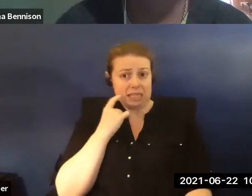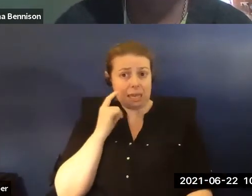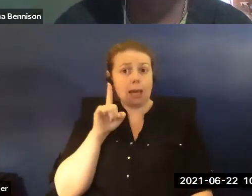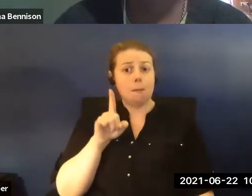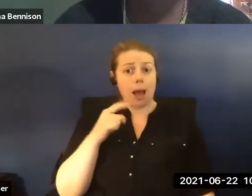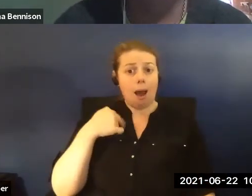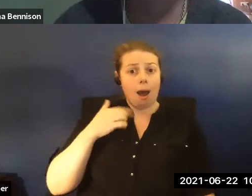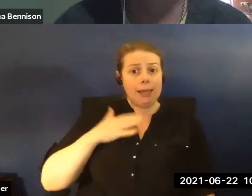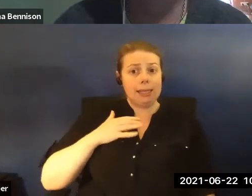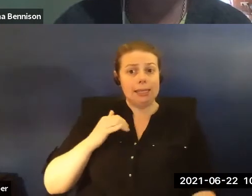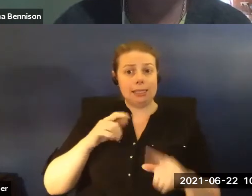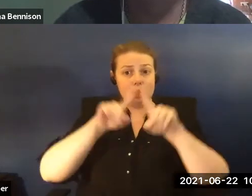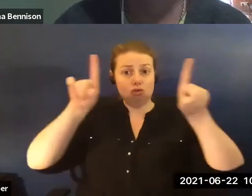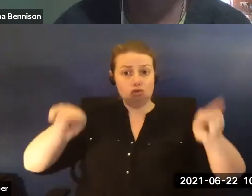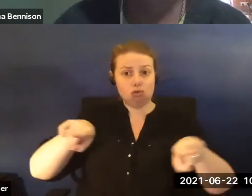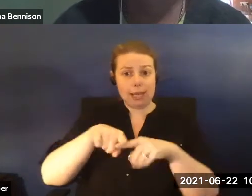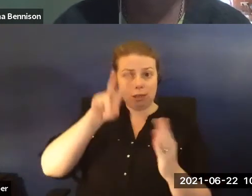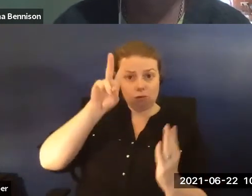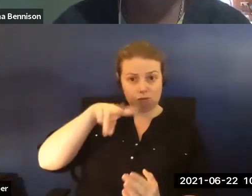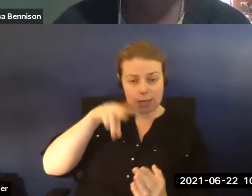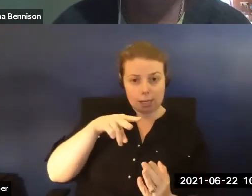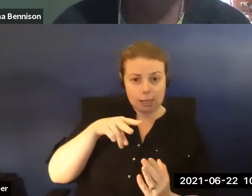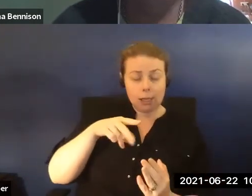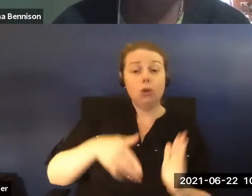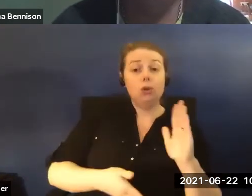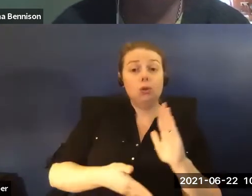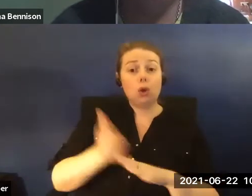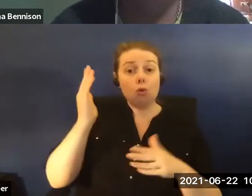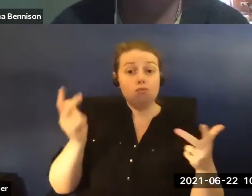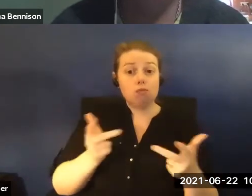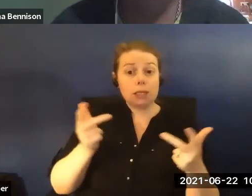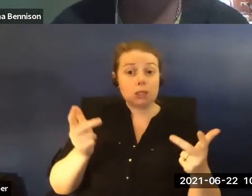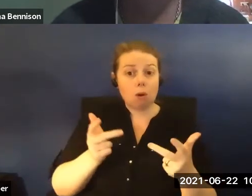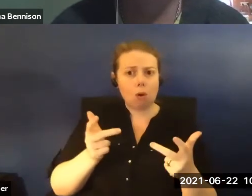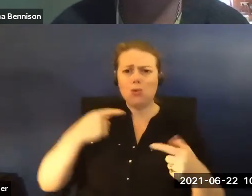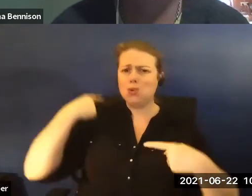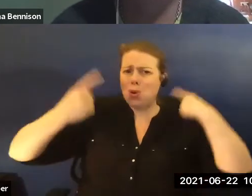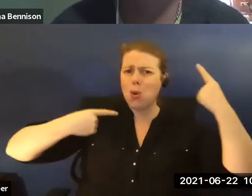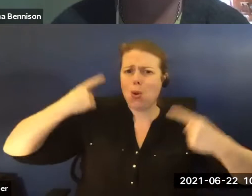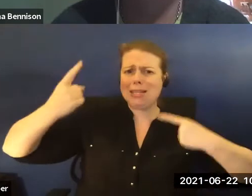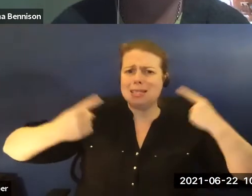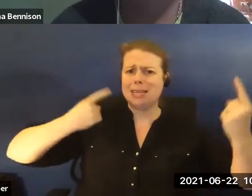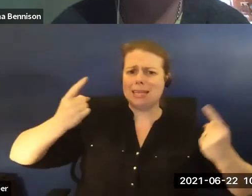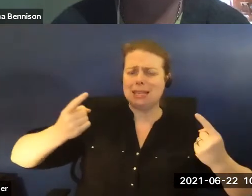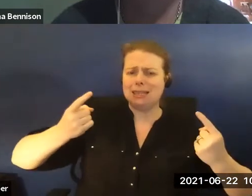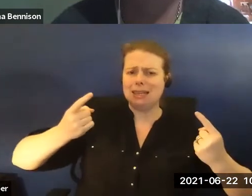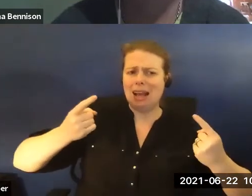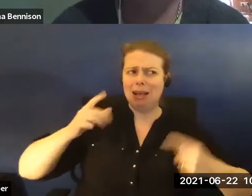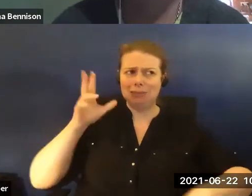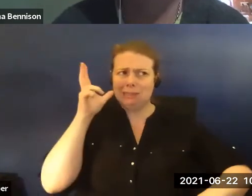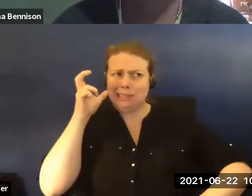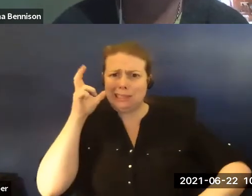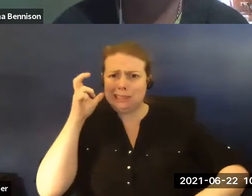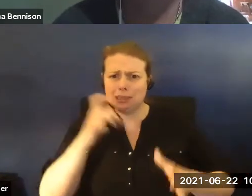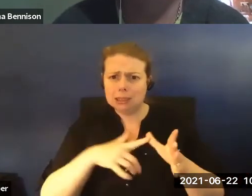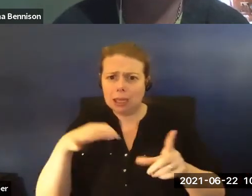it's noisy. First, you have to try and hear the app. Now, the app has some challenges in it, but, you know, and I wouldn't say it's fully accessible, but, you